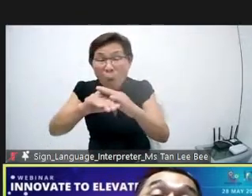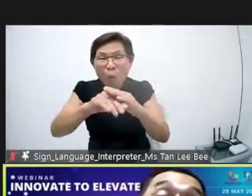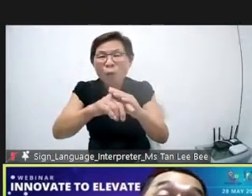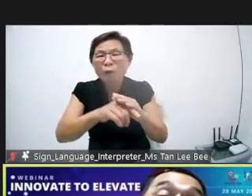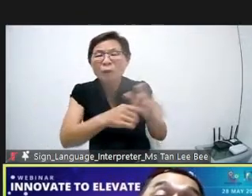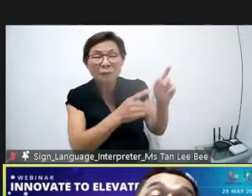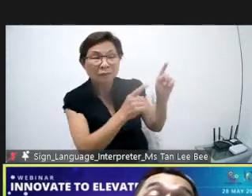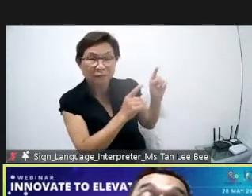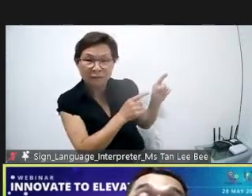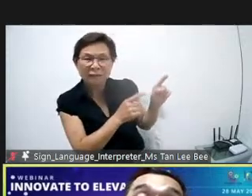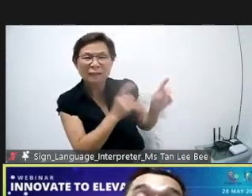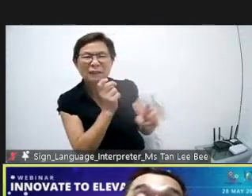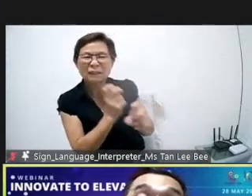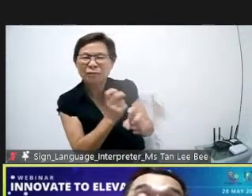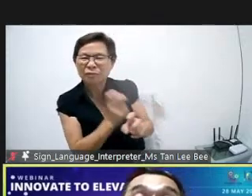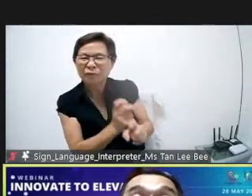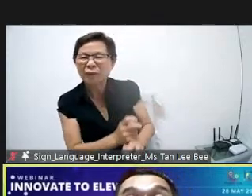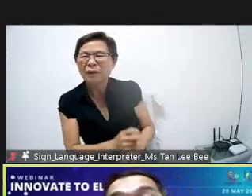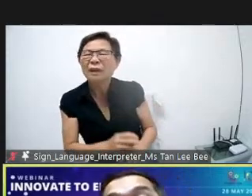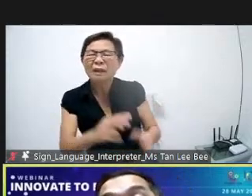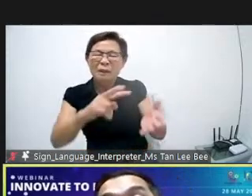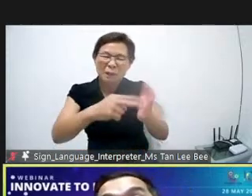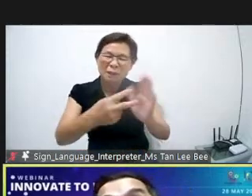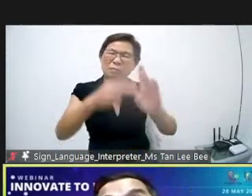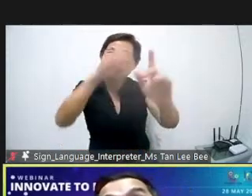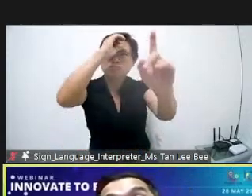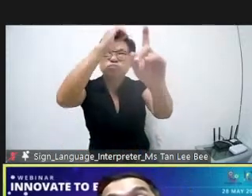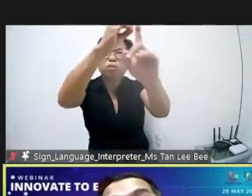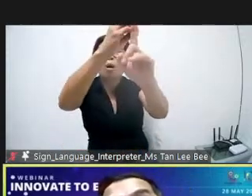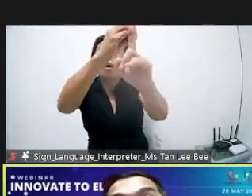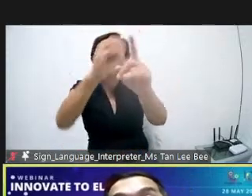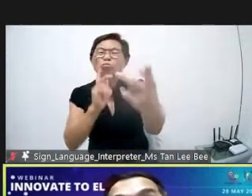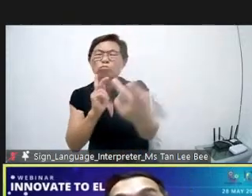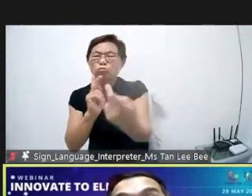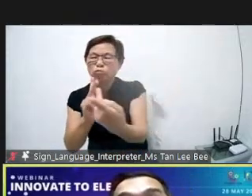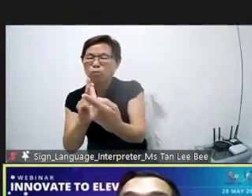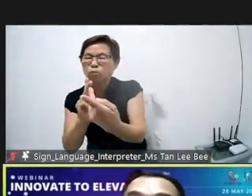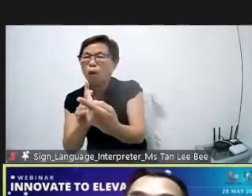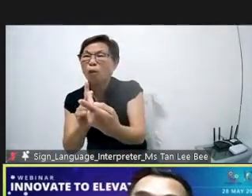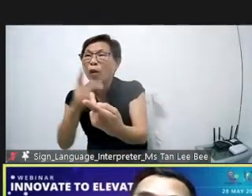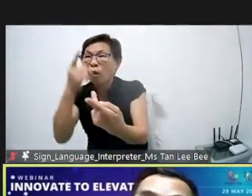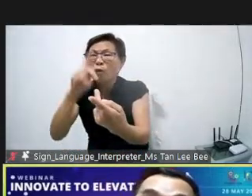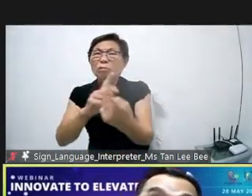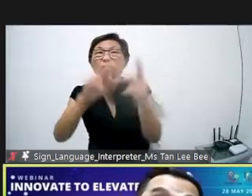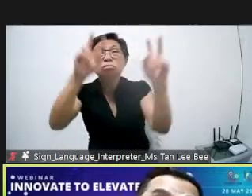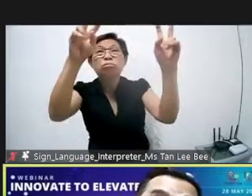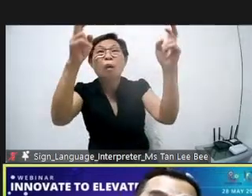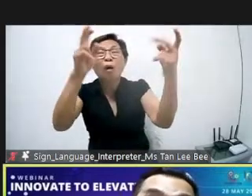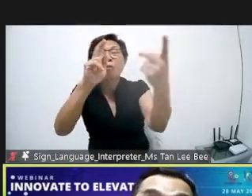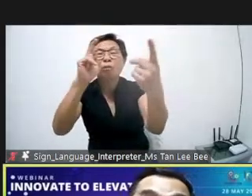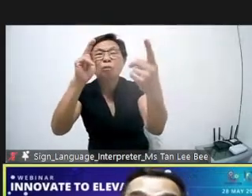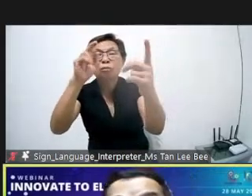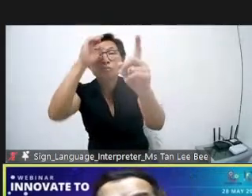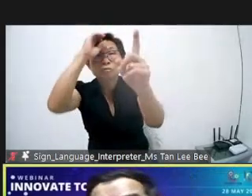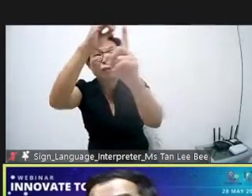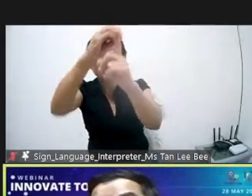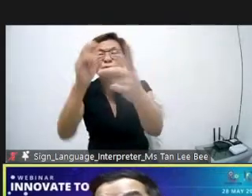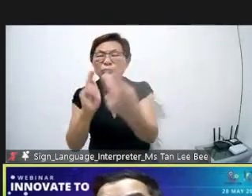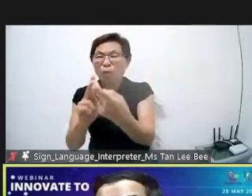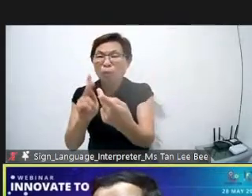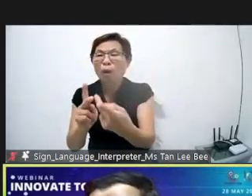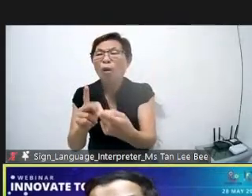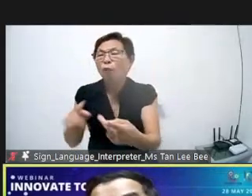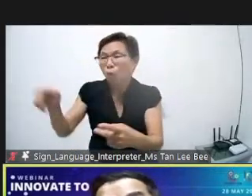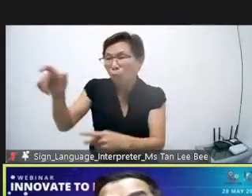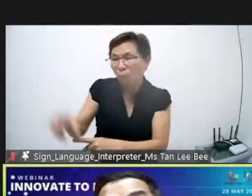very difficult. This definition might be suitable for those who been actively involved in